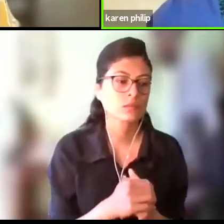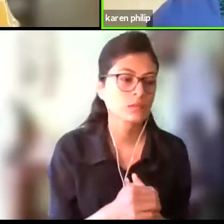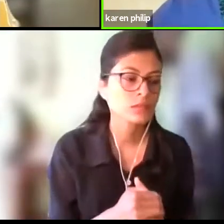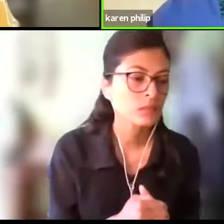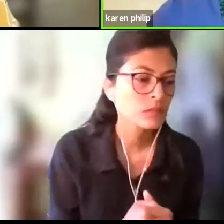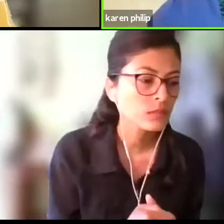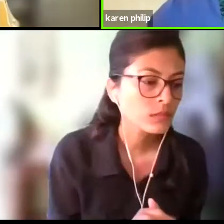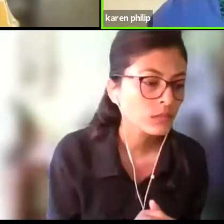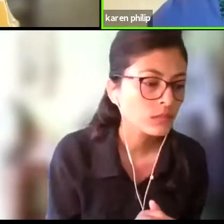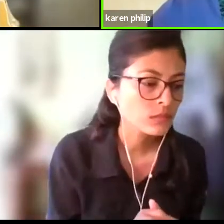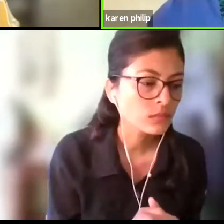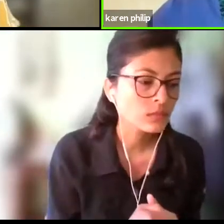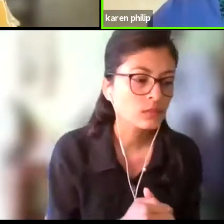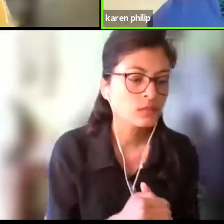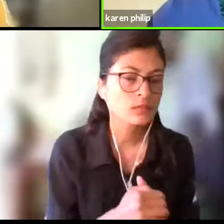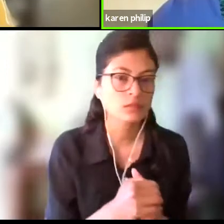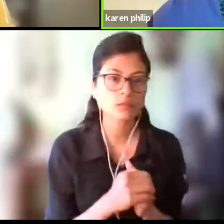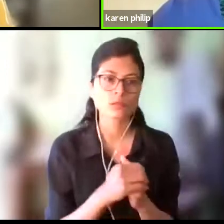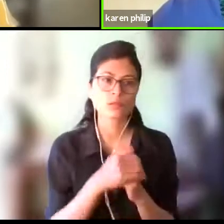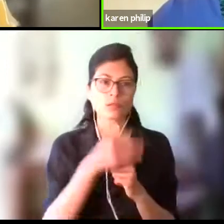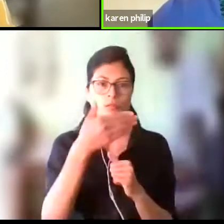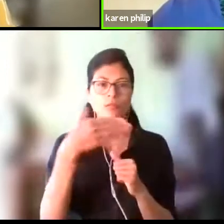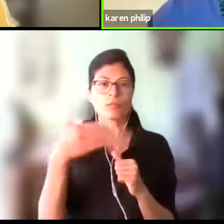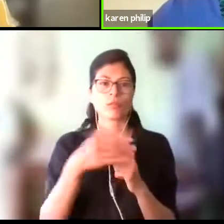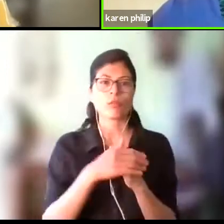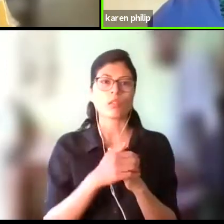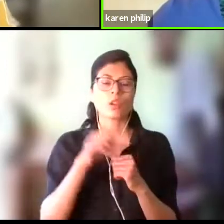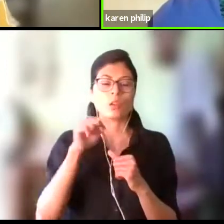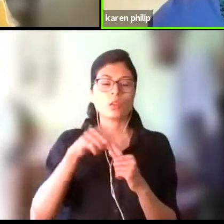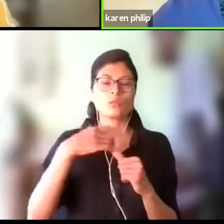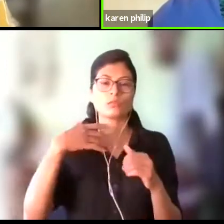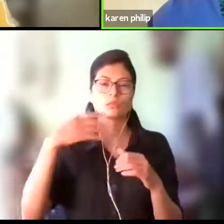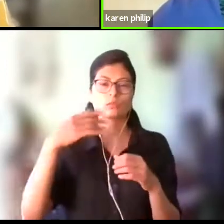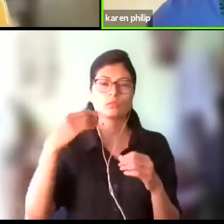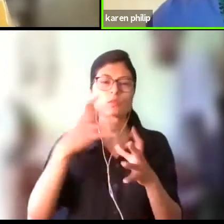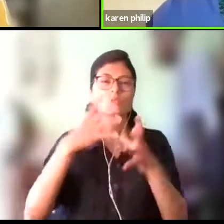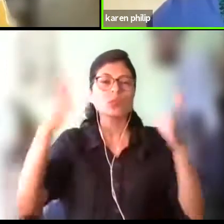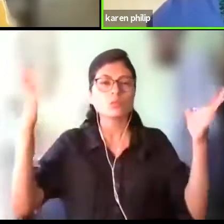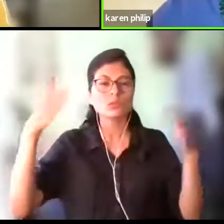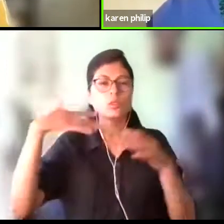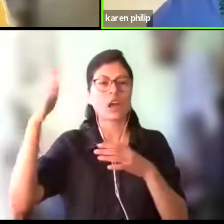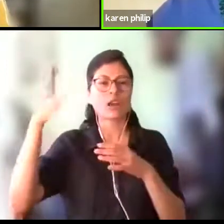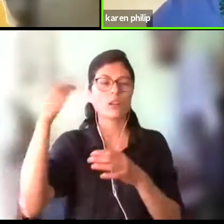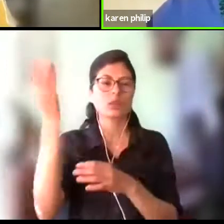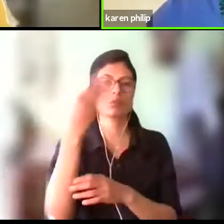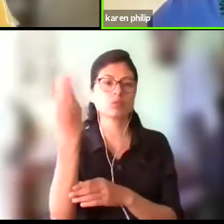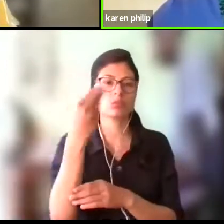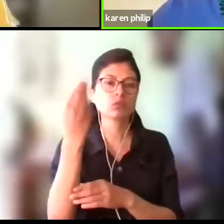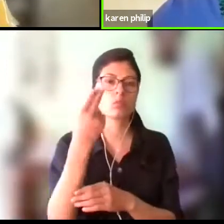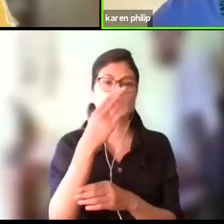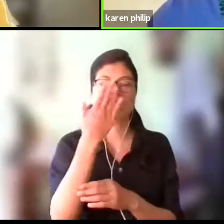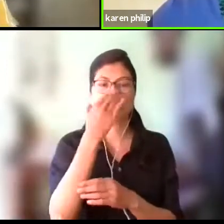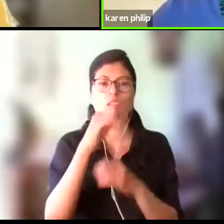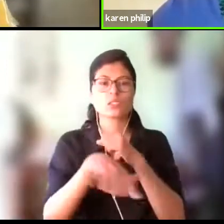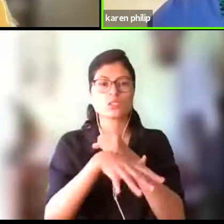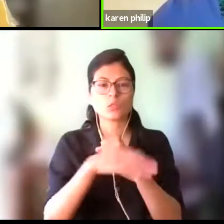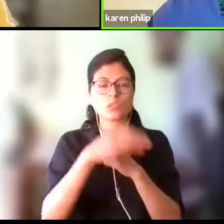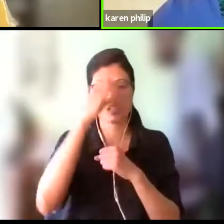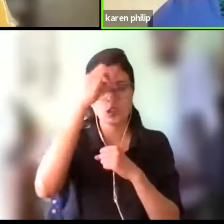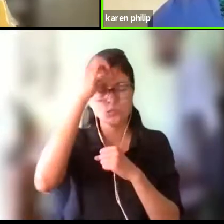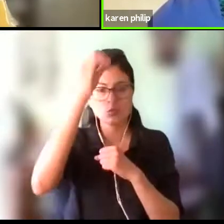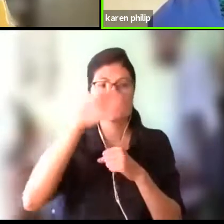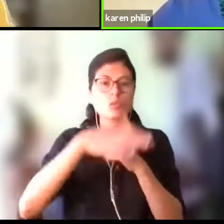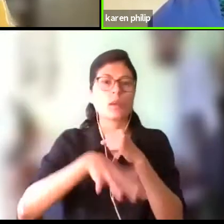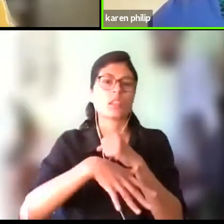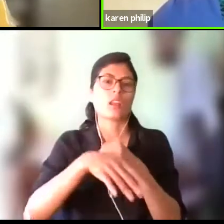impacted persons on the household level, as well as the most vulnerable lack insurance coverage to afford for affordability issues and lack trust